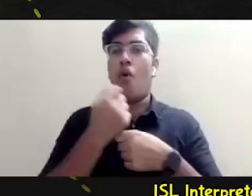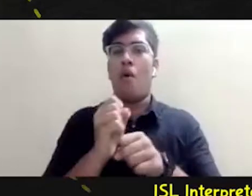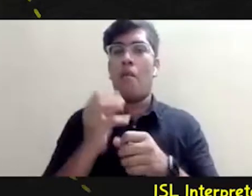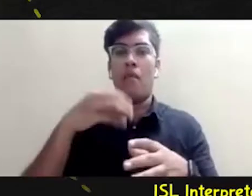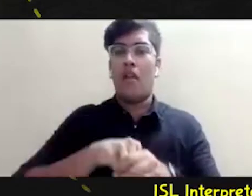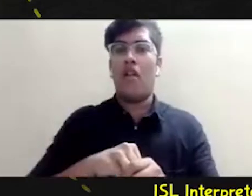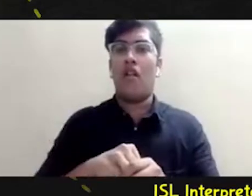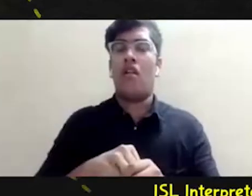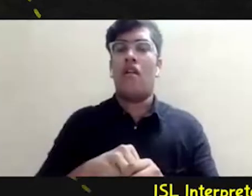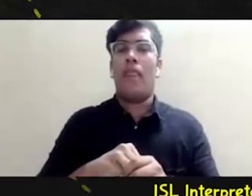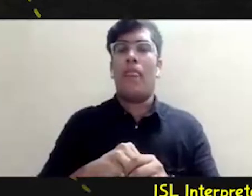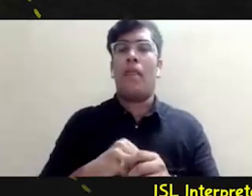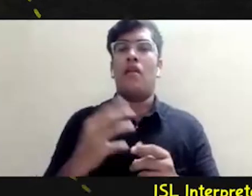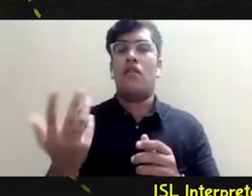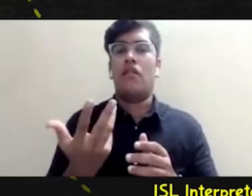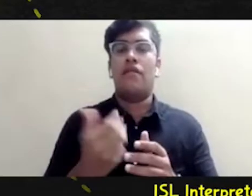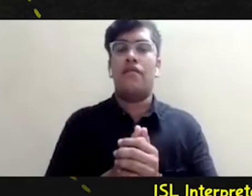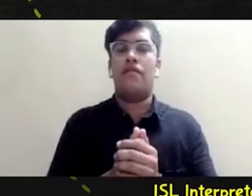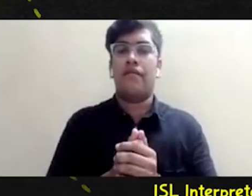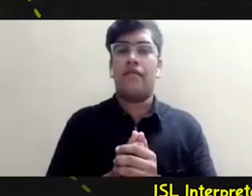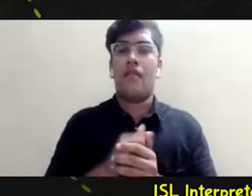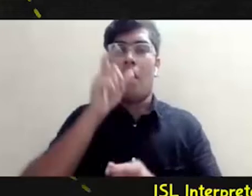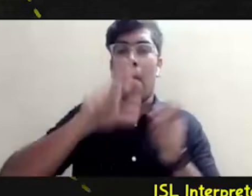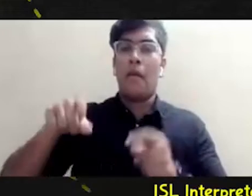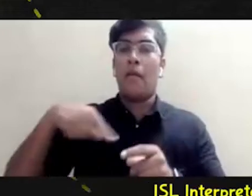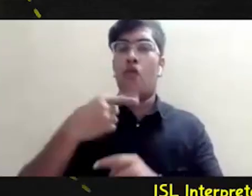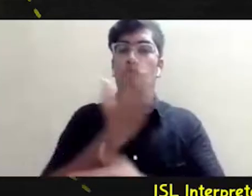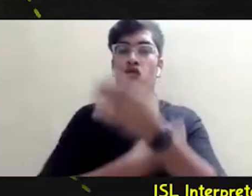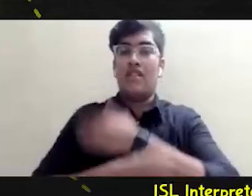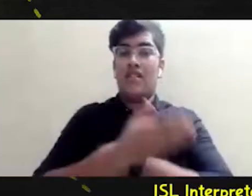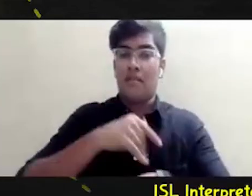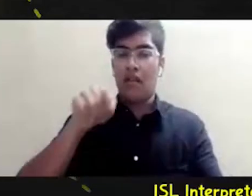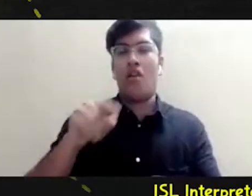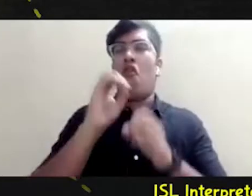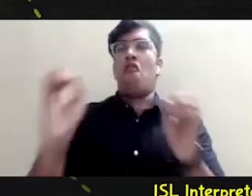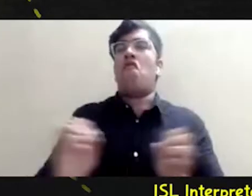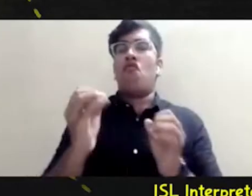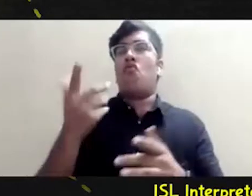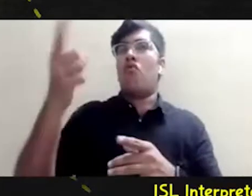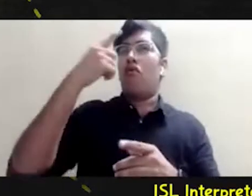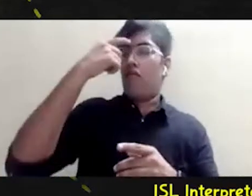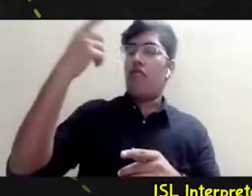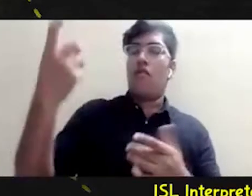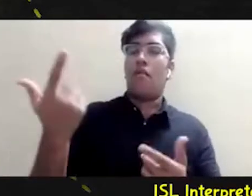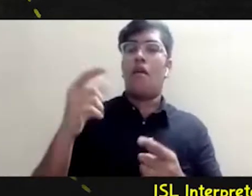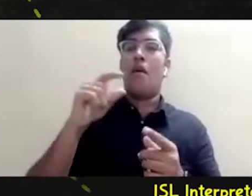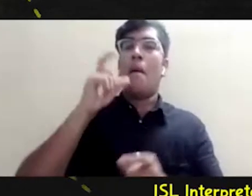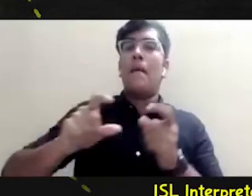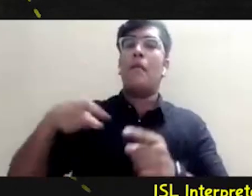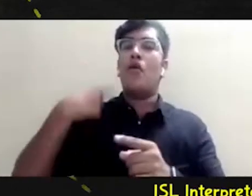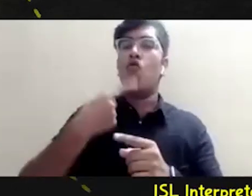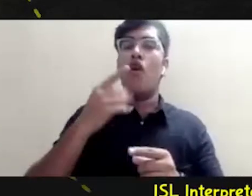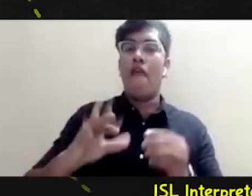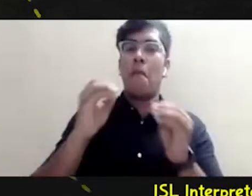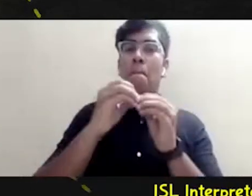their imagination, persons with disability don't exist. Like I said, it's people with biases are the